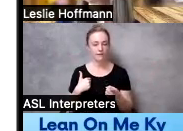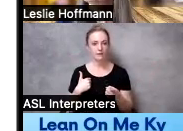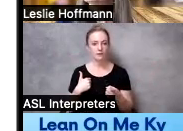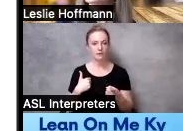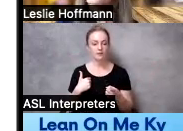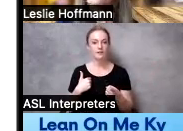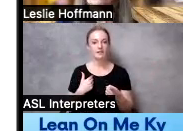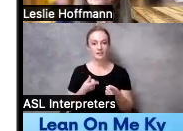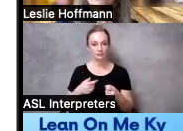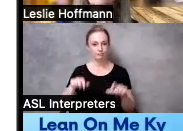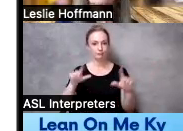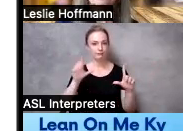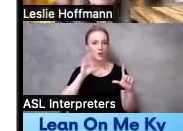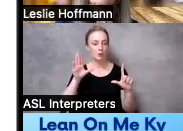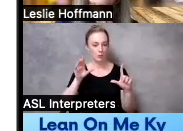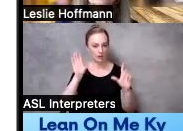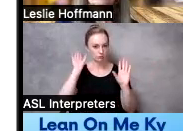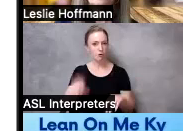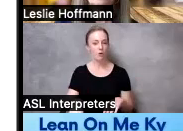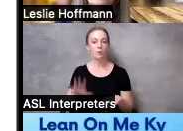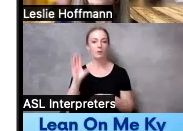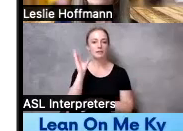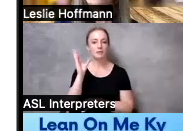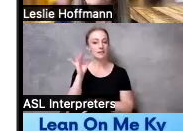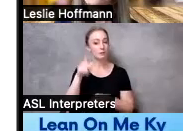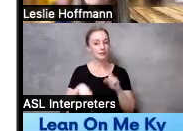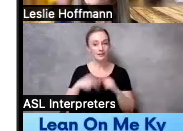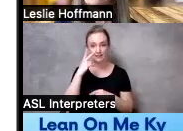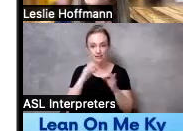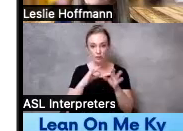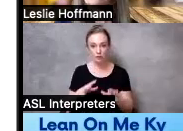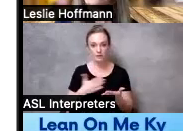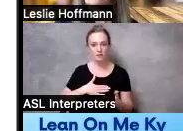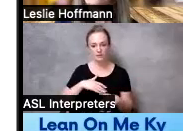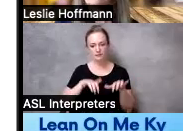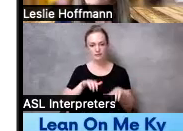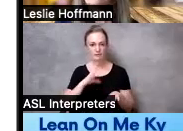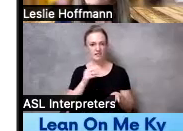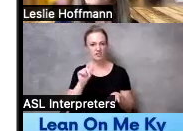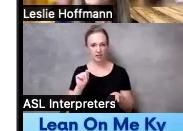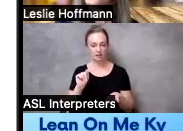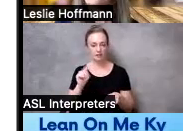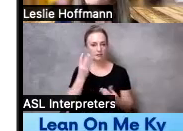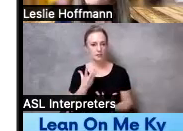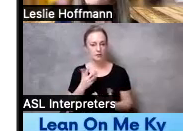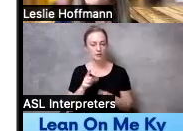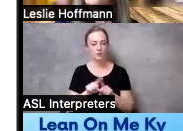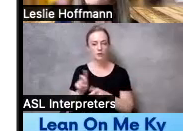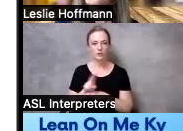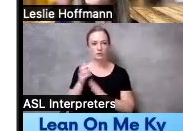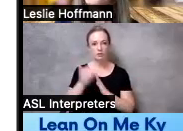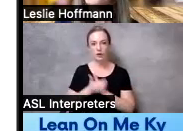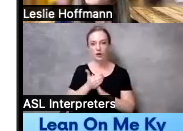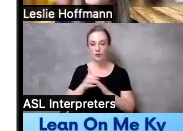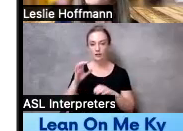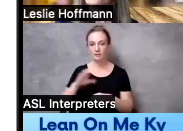should be on screen throughout the session. If at any point you can't see the interpreter, please put that into chat. We are also using auto captioning today.